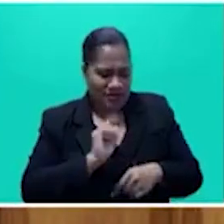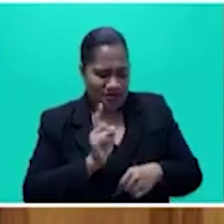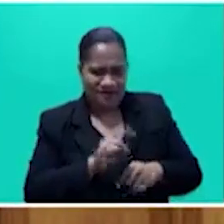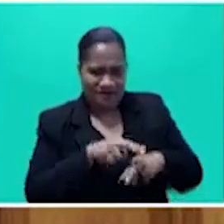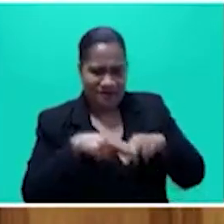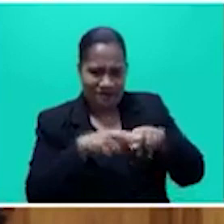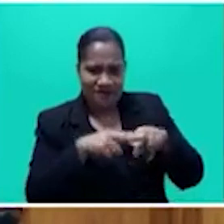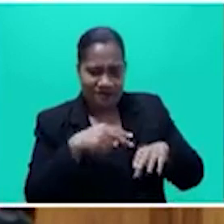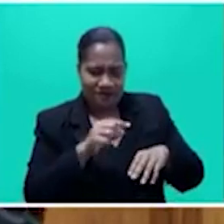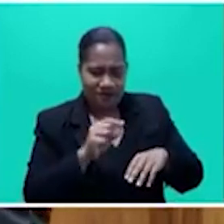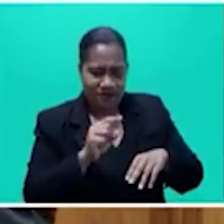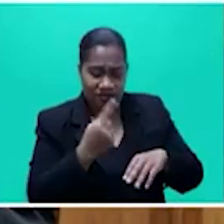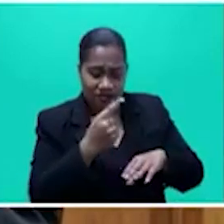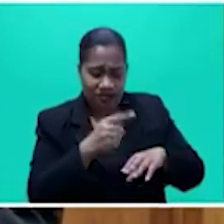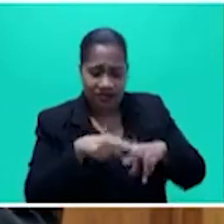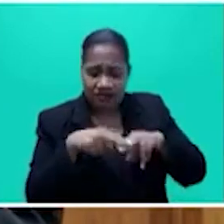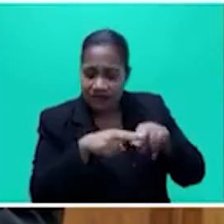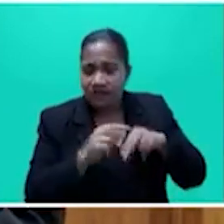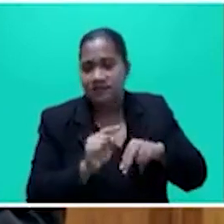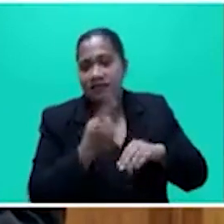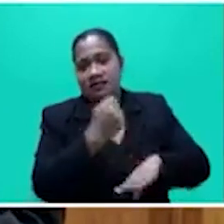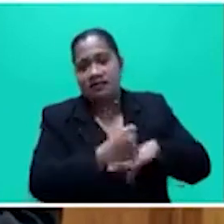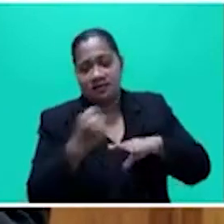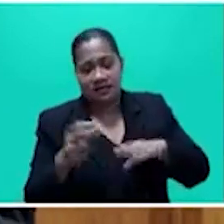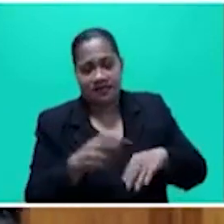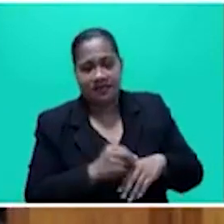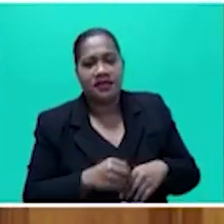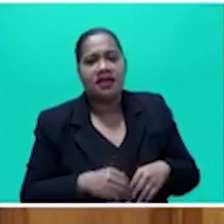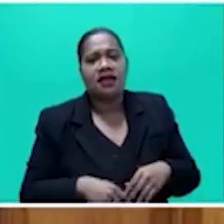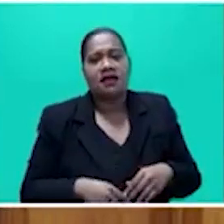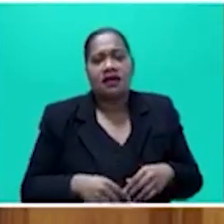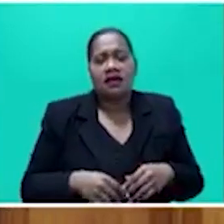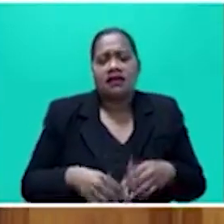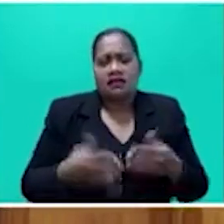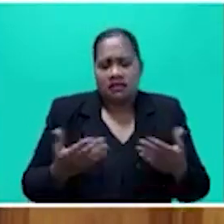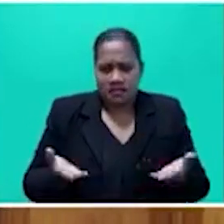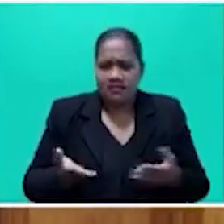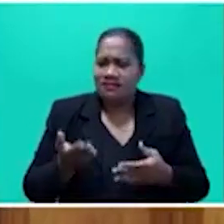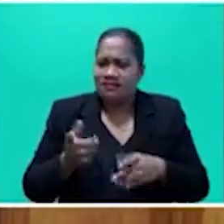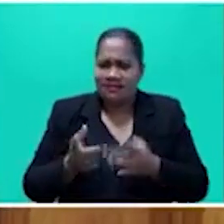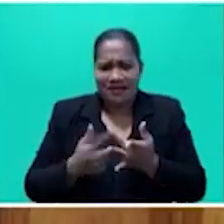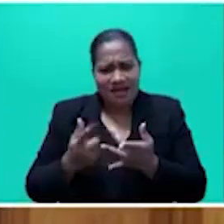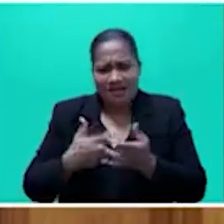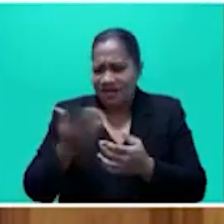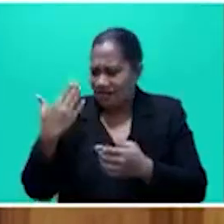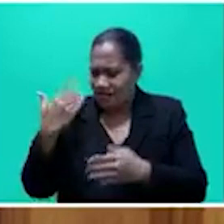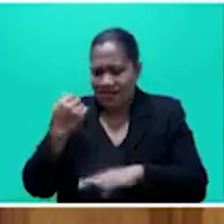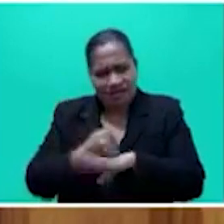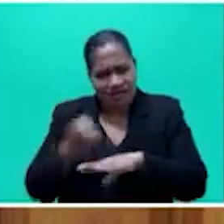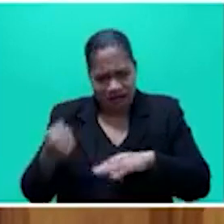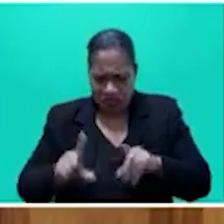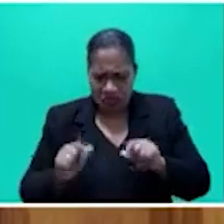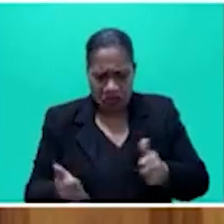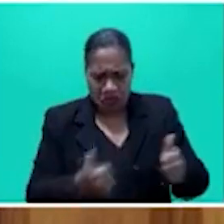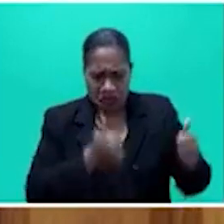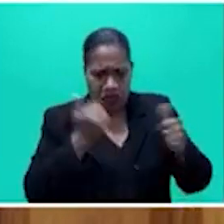Honorable Speaker, other governments in the past did a good job too. They were credible. It's not just